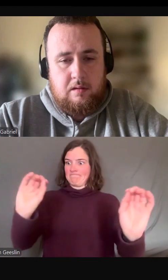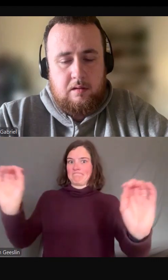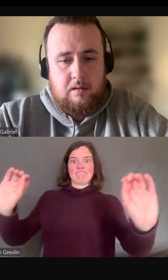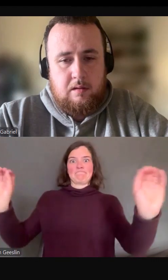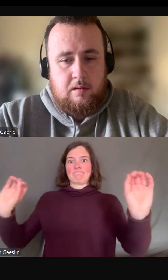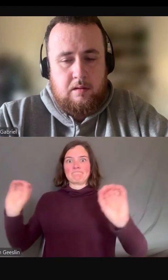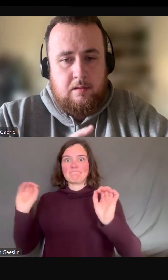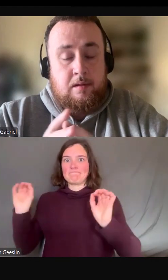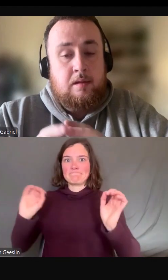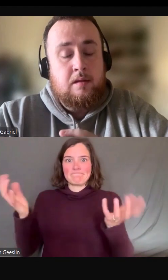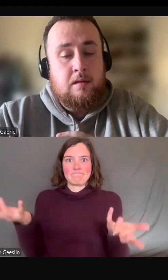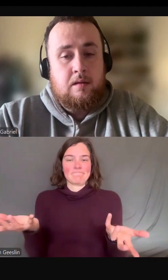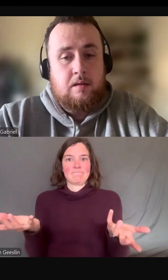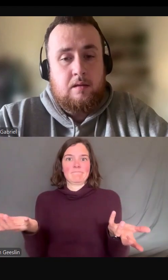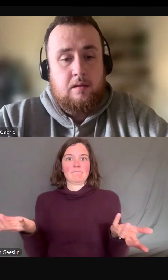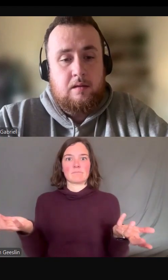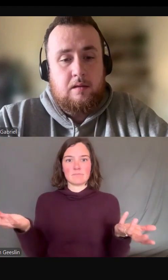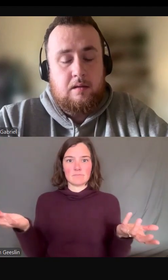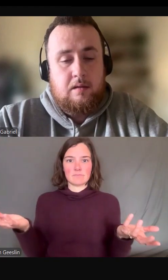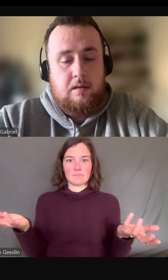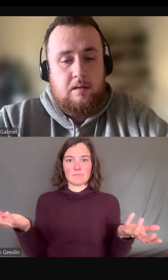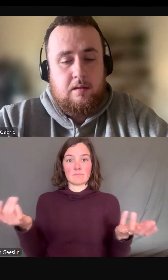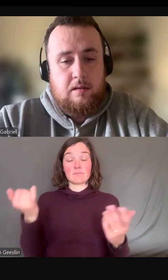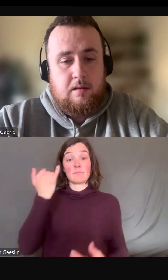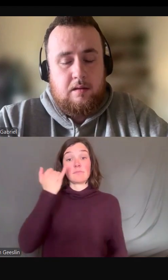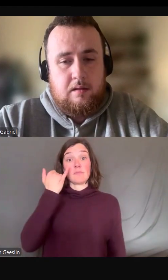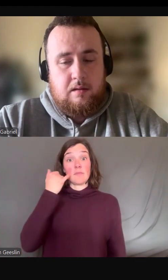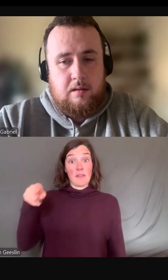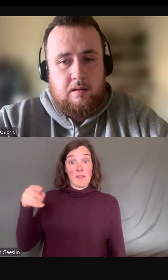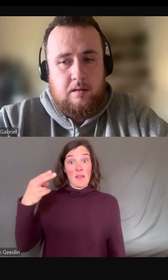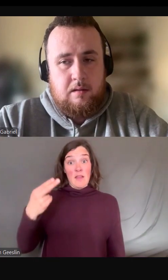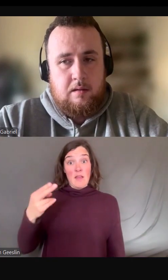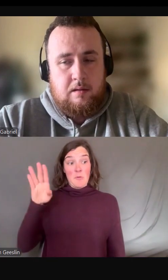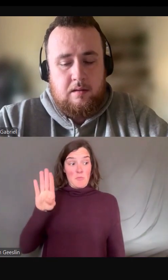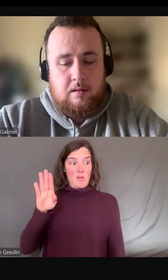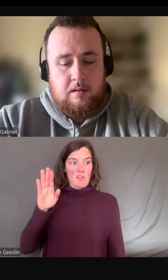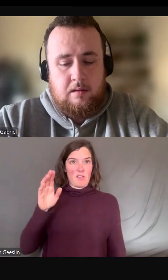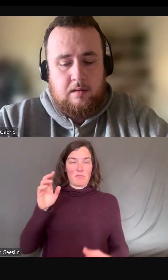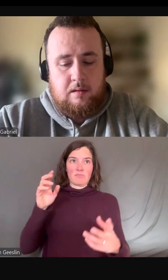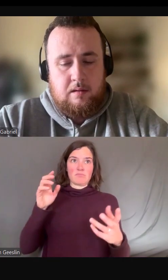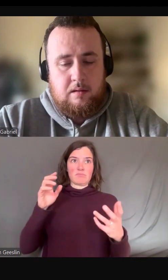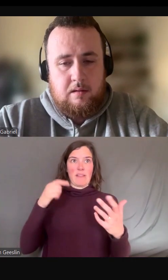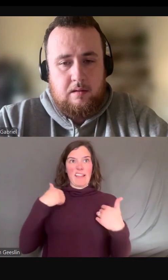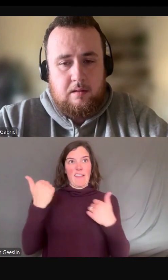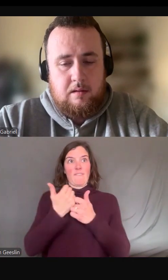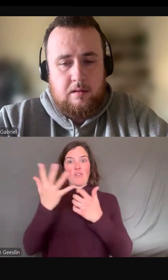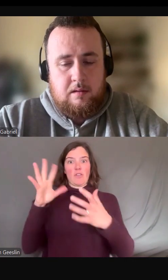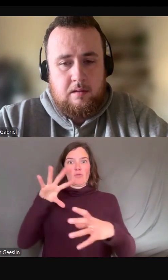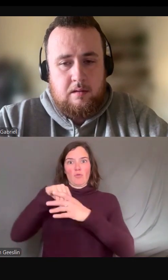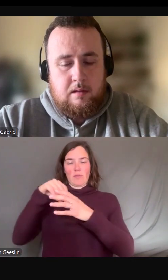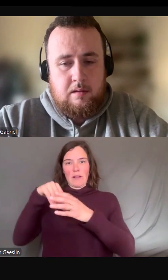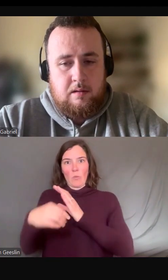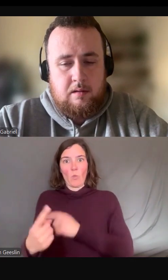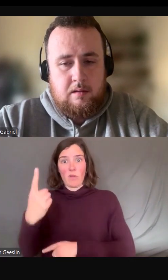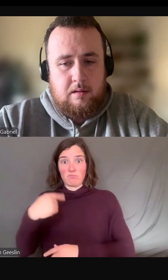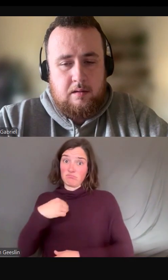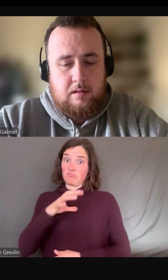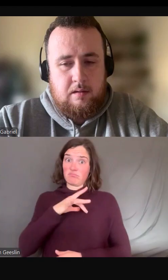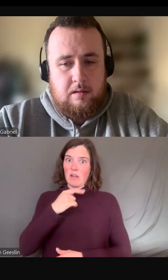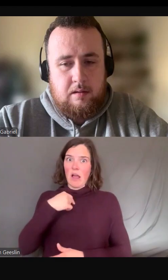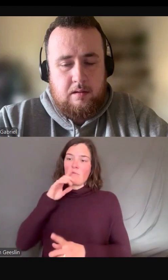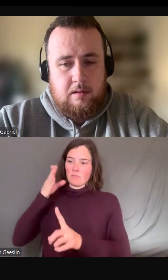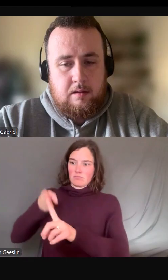So if this program is kind of all inclusive, which is very cool, I would just use this pretty